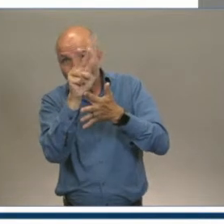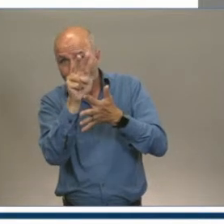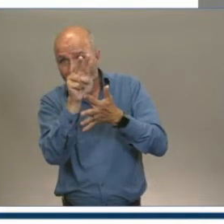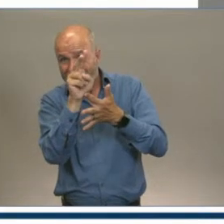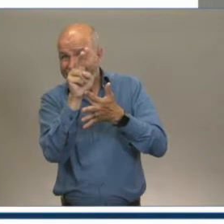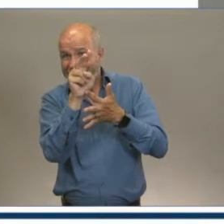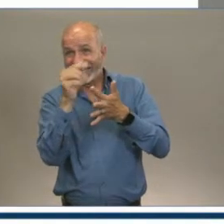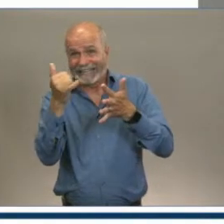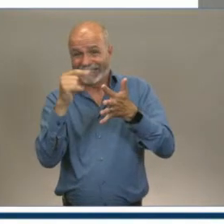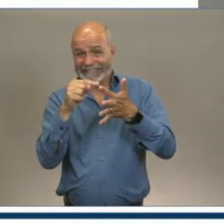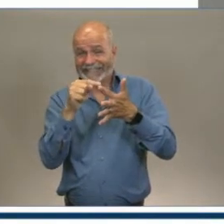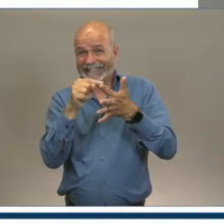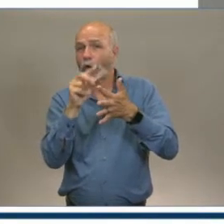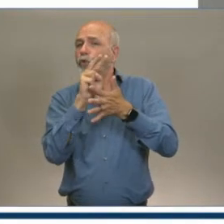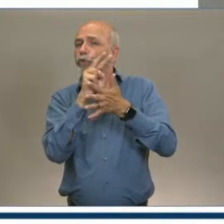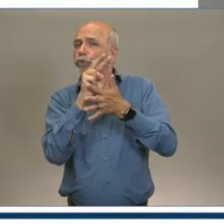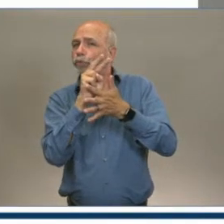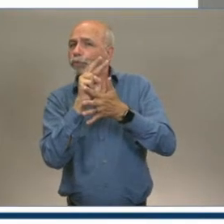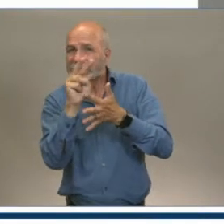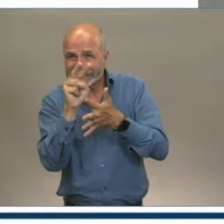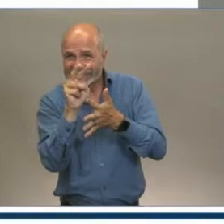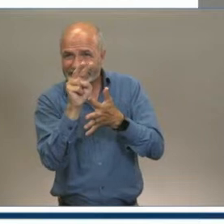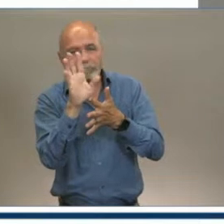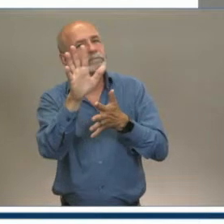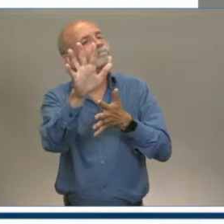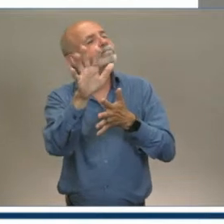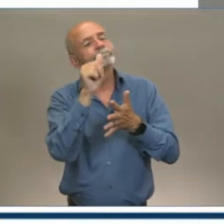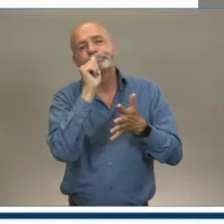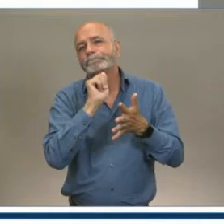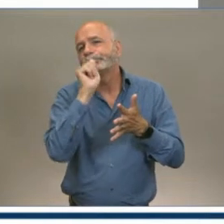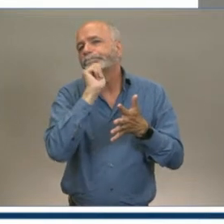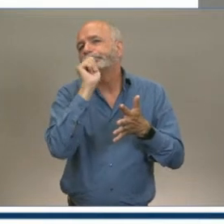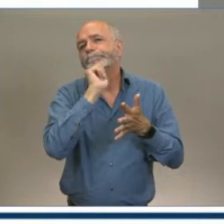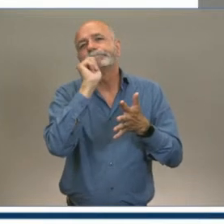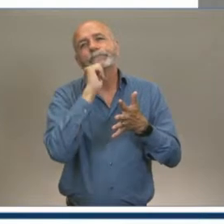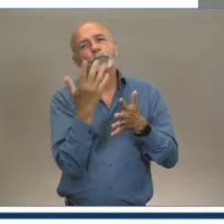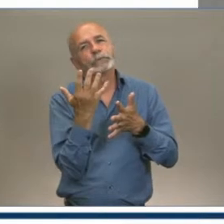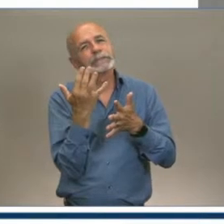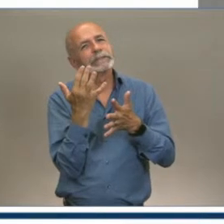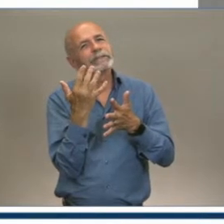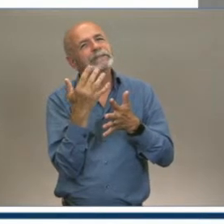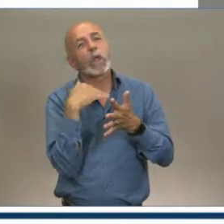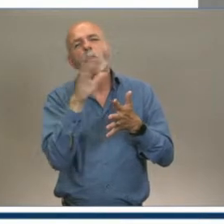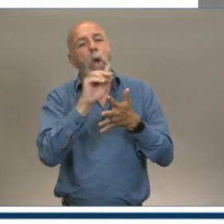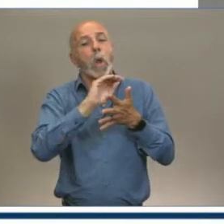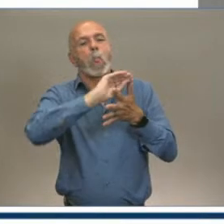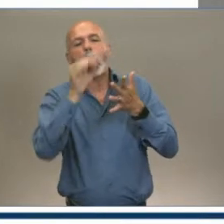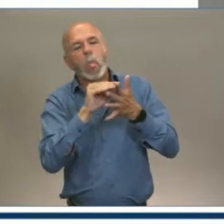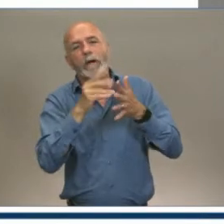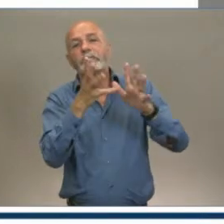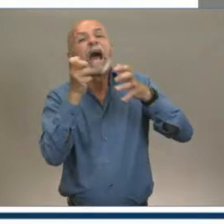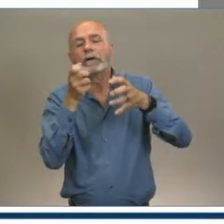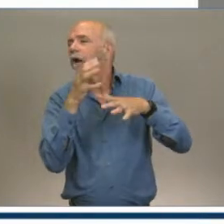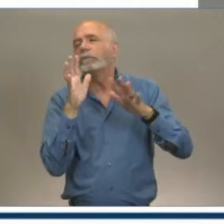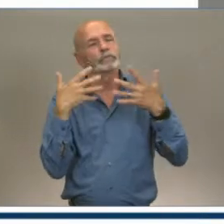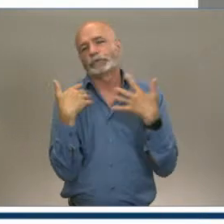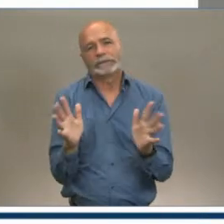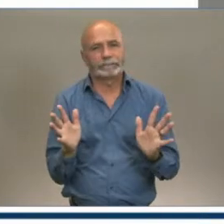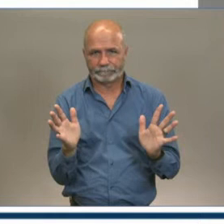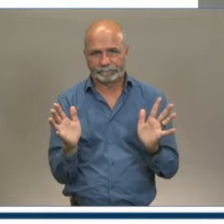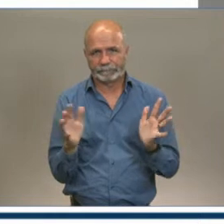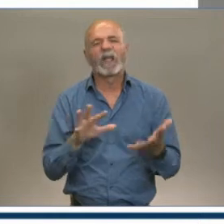each phase. We have to be careful about how much risk we take on at any one time, and then give ourselves enough time